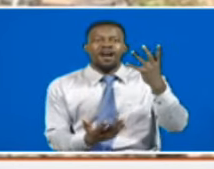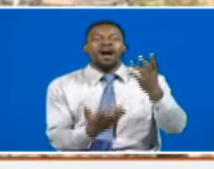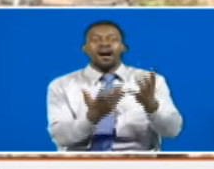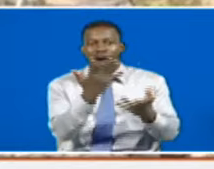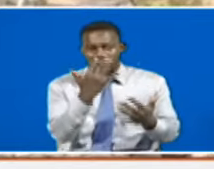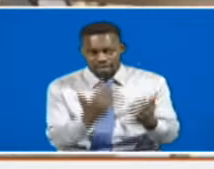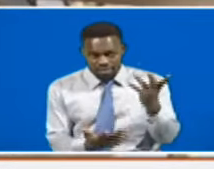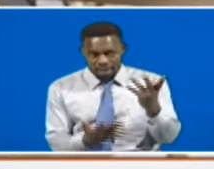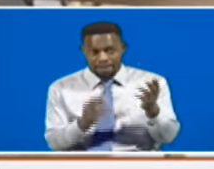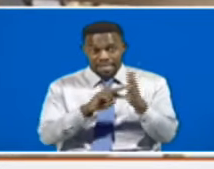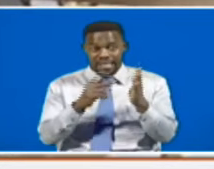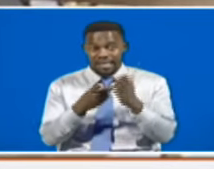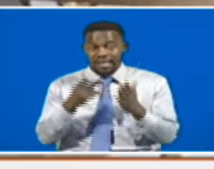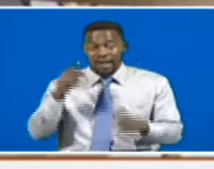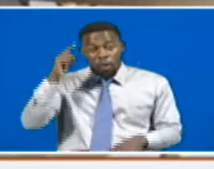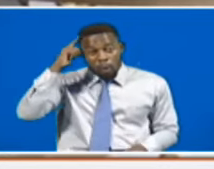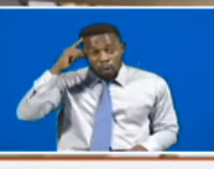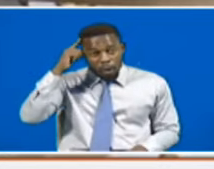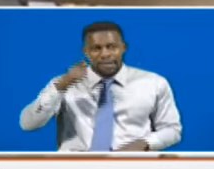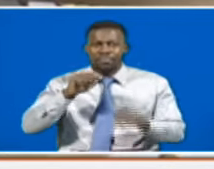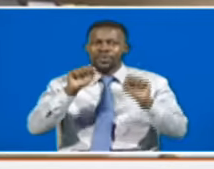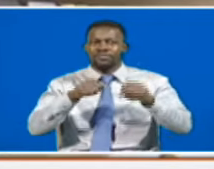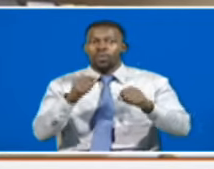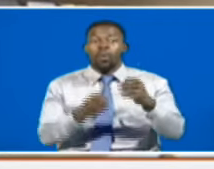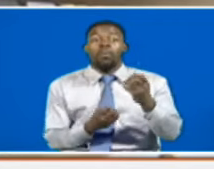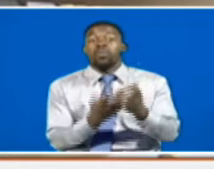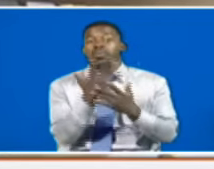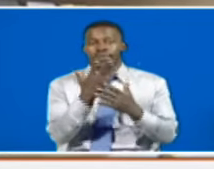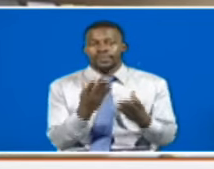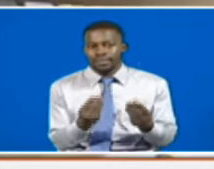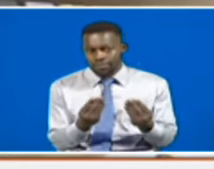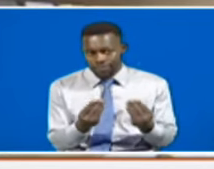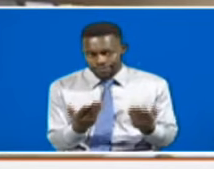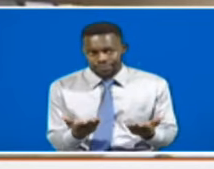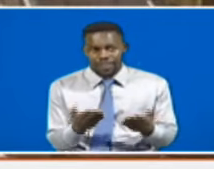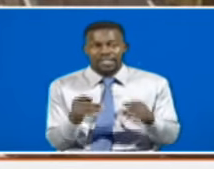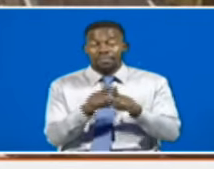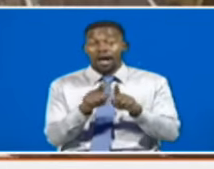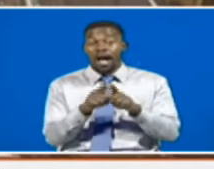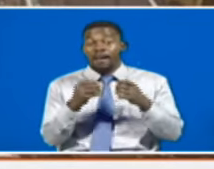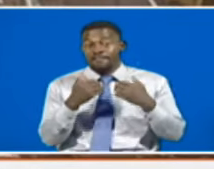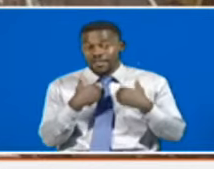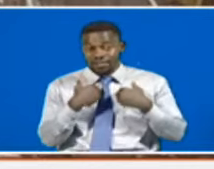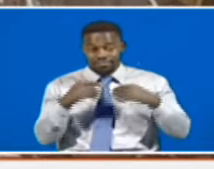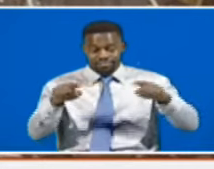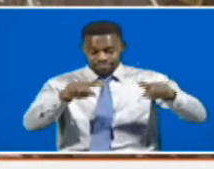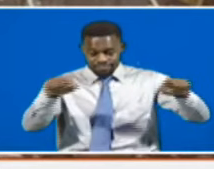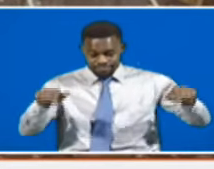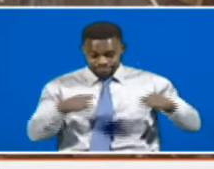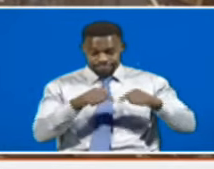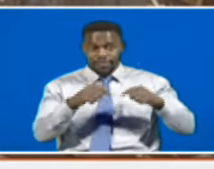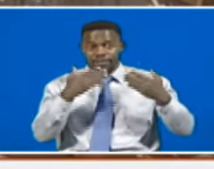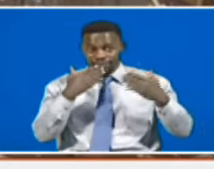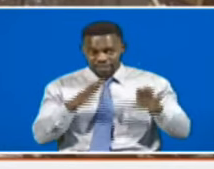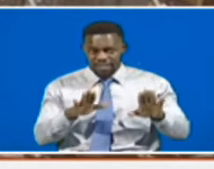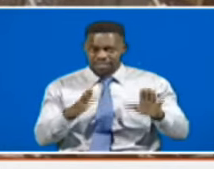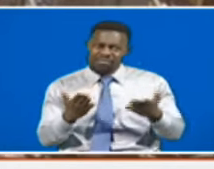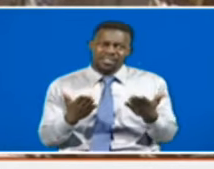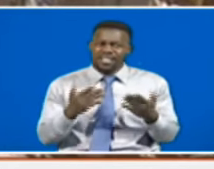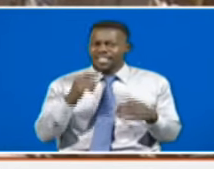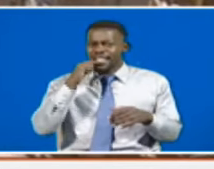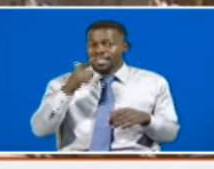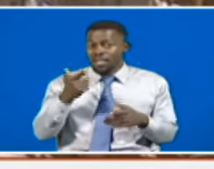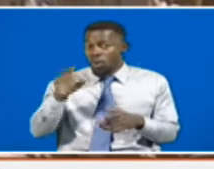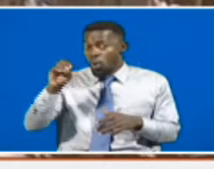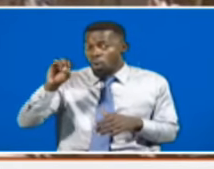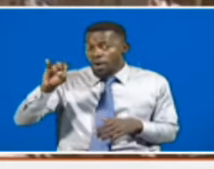oil kuwaka. Mwangi says he uses one stone to kill two birds. While he saves on the fuel cost, he also says his cooking